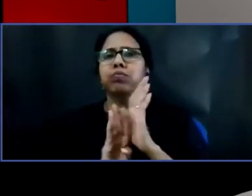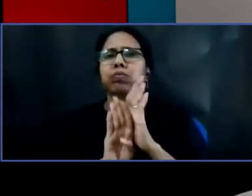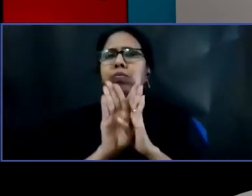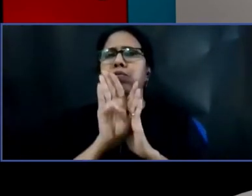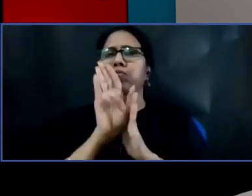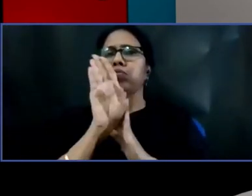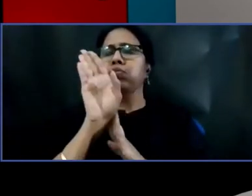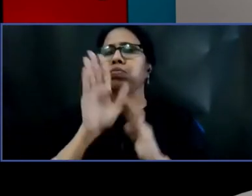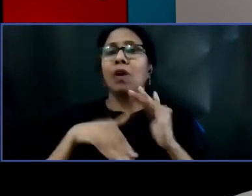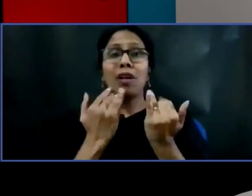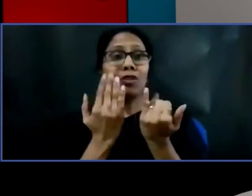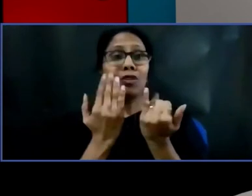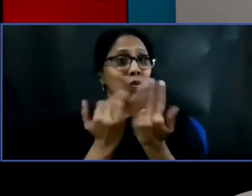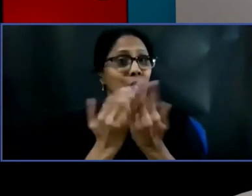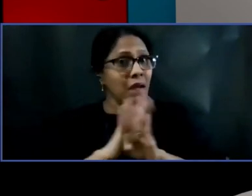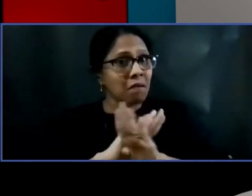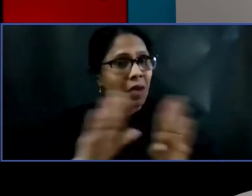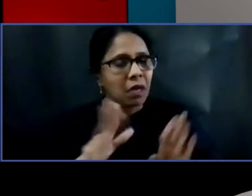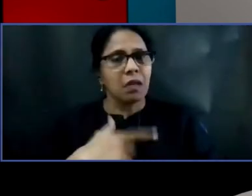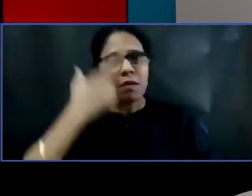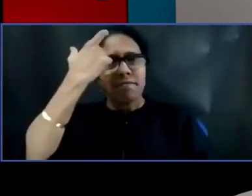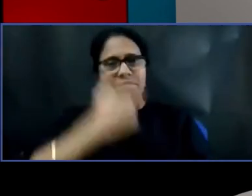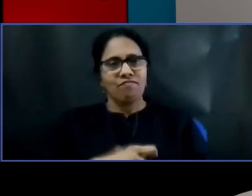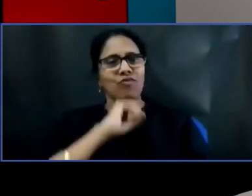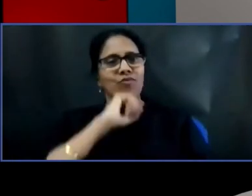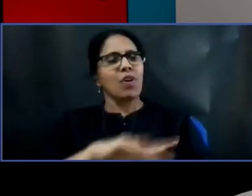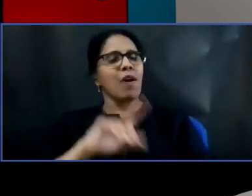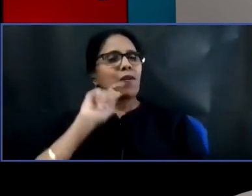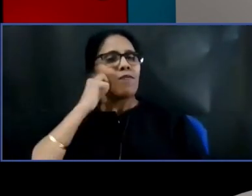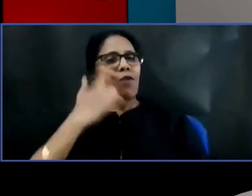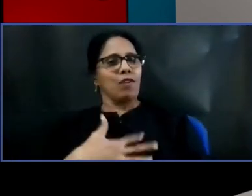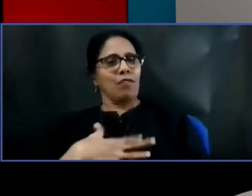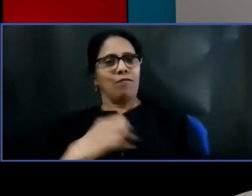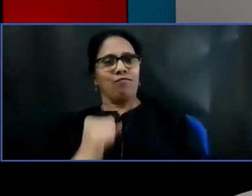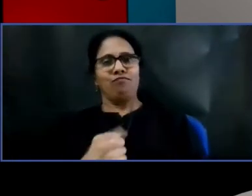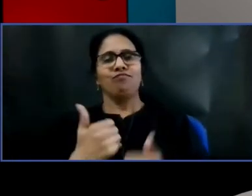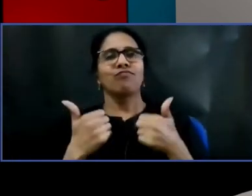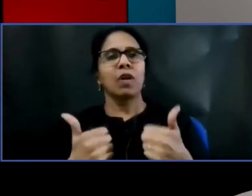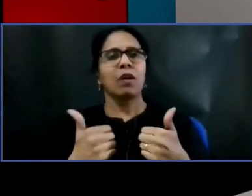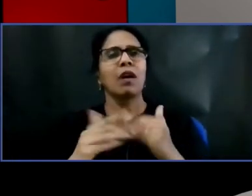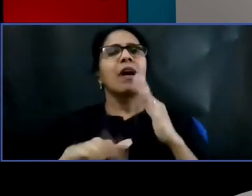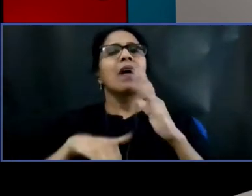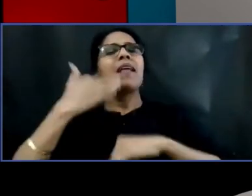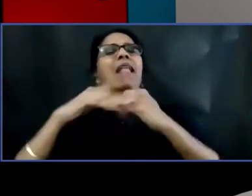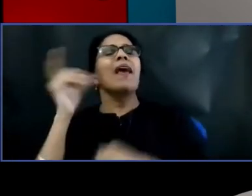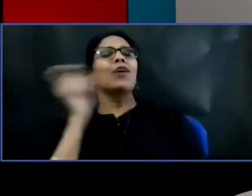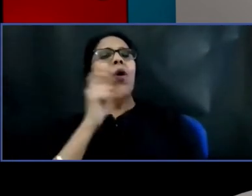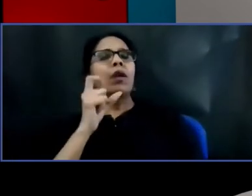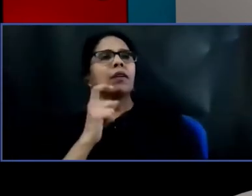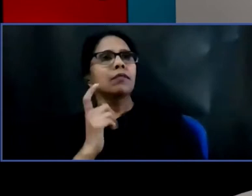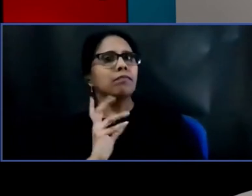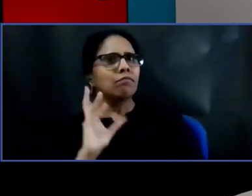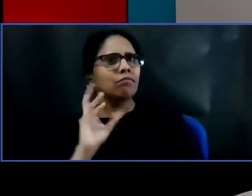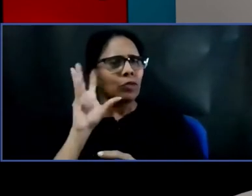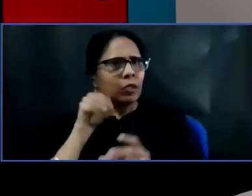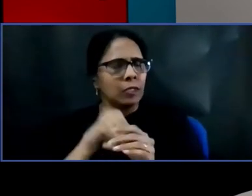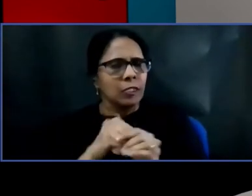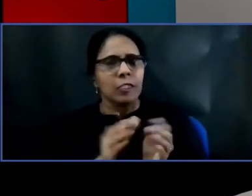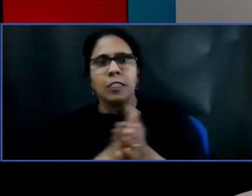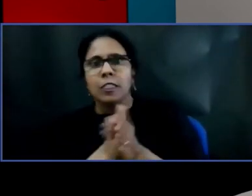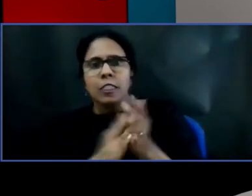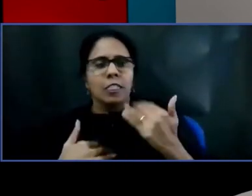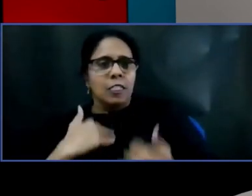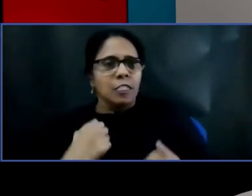young boy. At college, I took badminton a bit more seriously. I tried to channelize my energy into